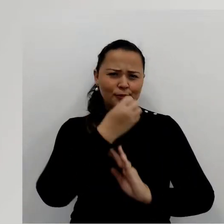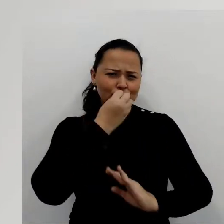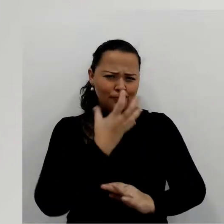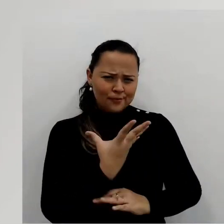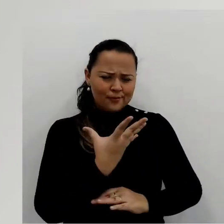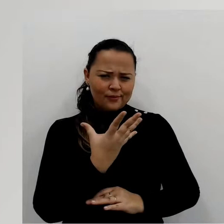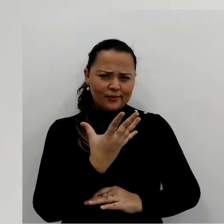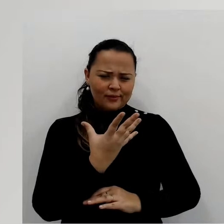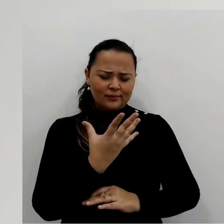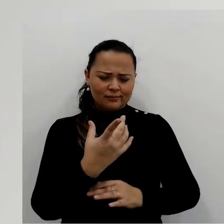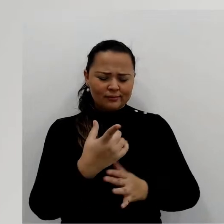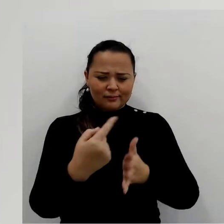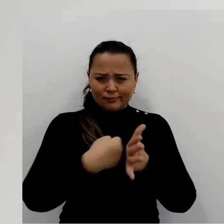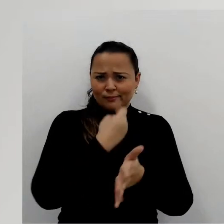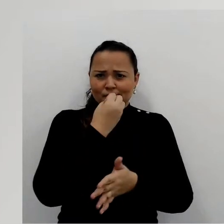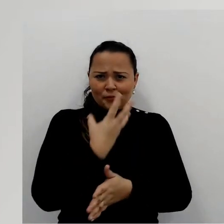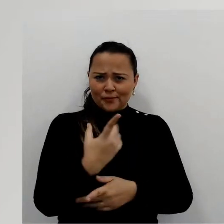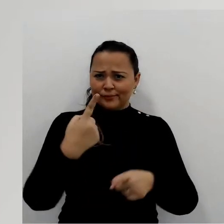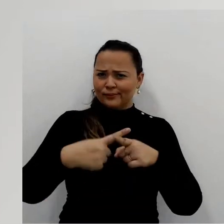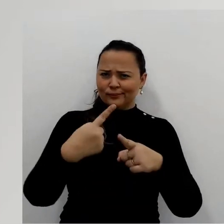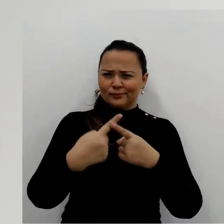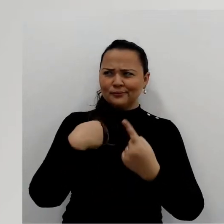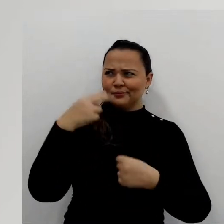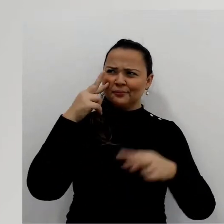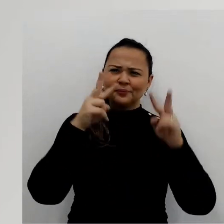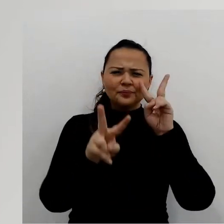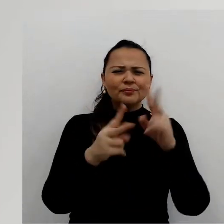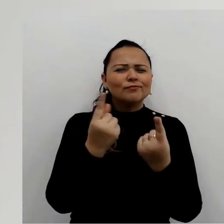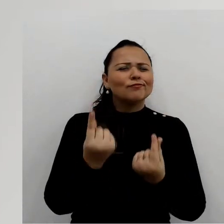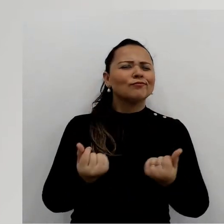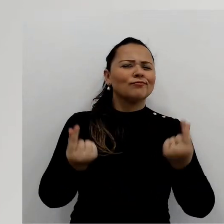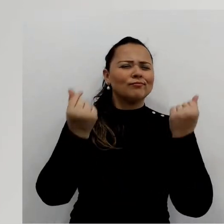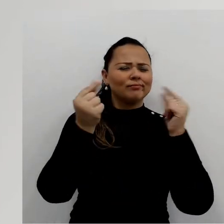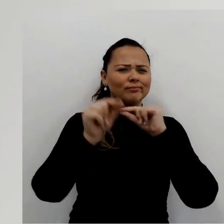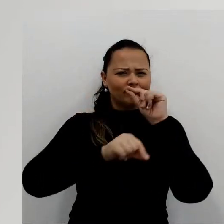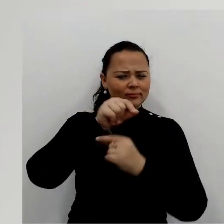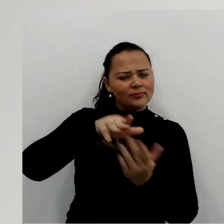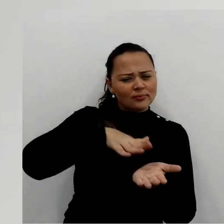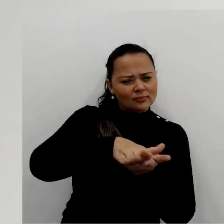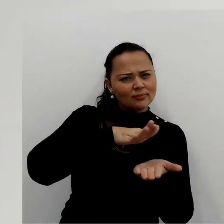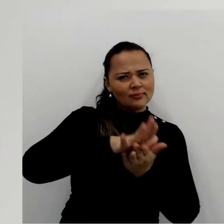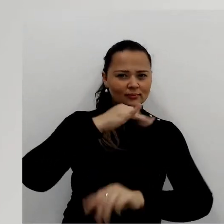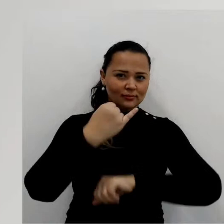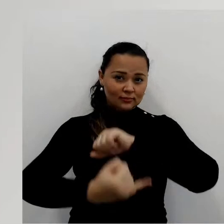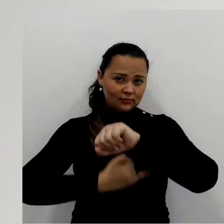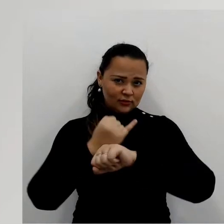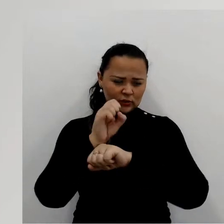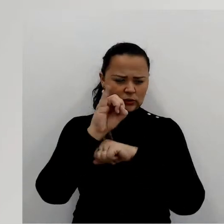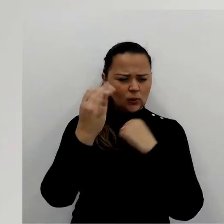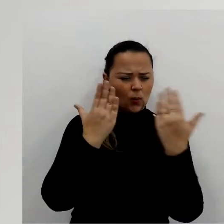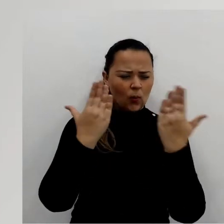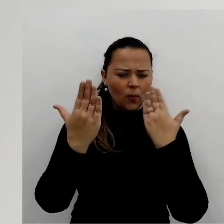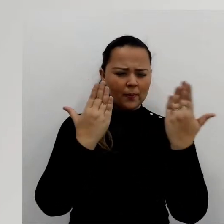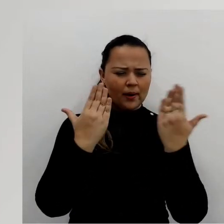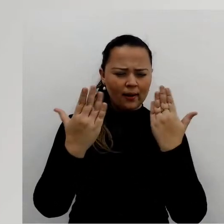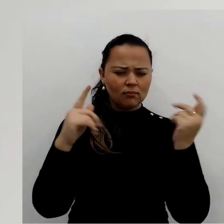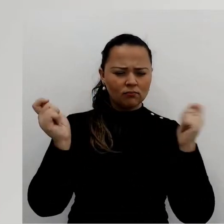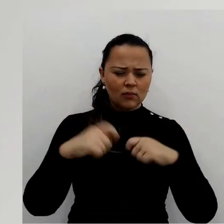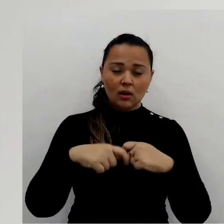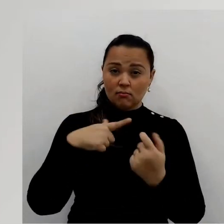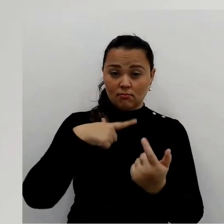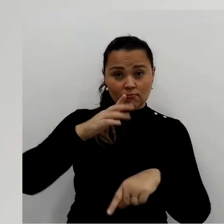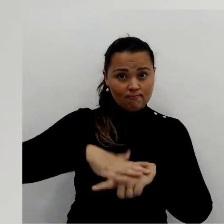cost of digital printing versus offset, offset is less expensive when you have long runs, because